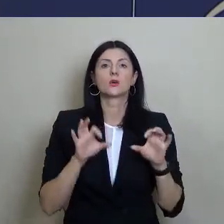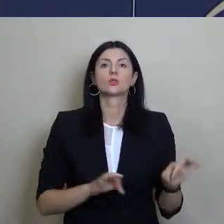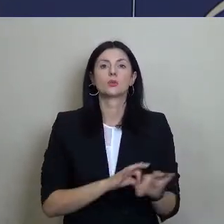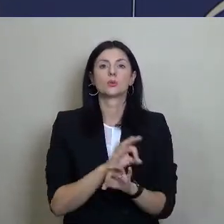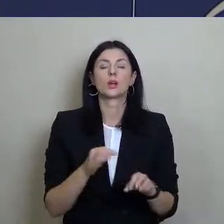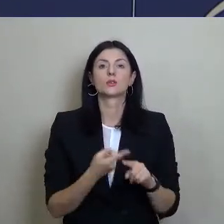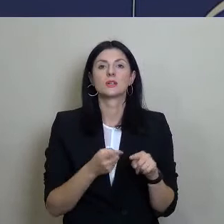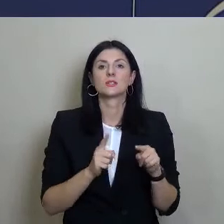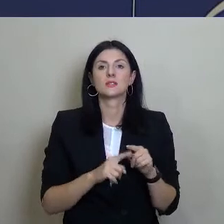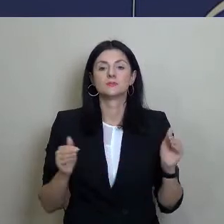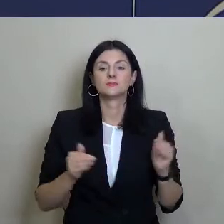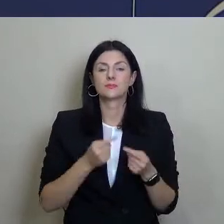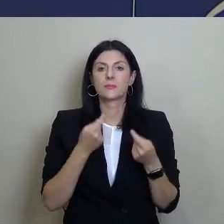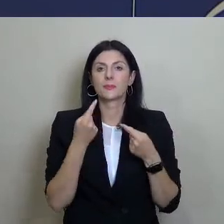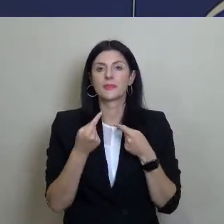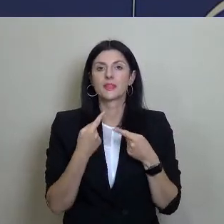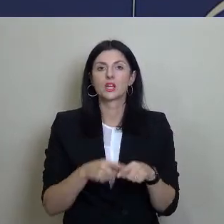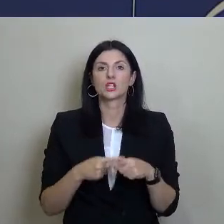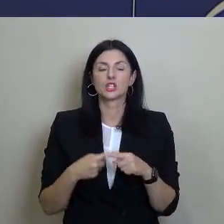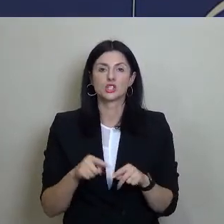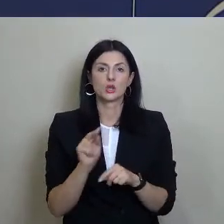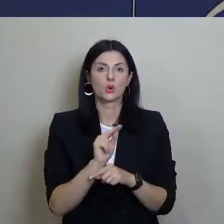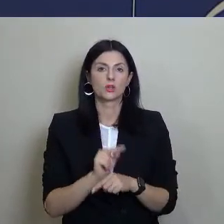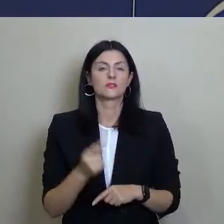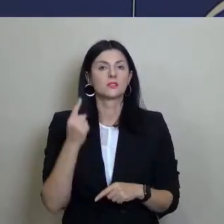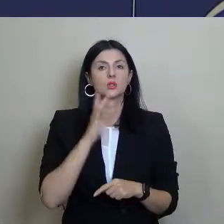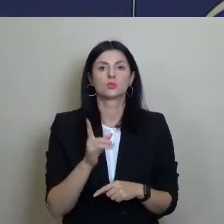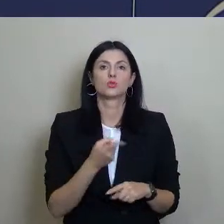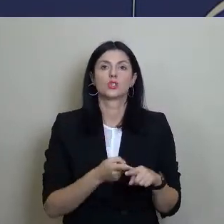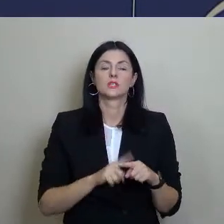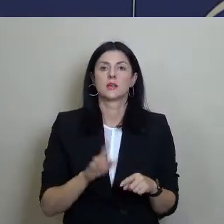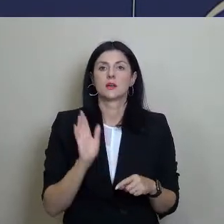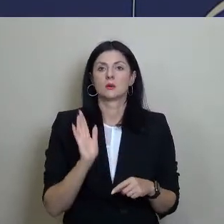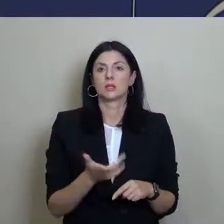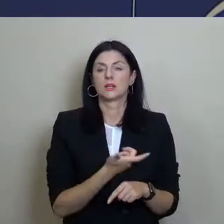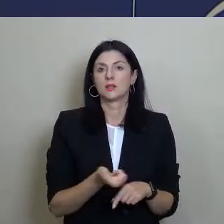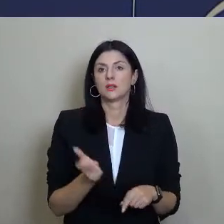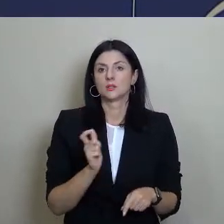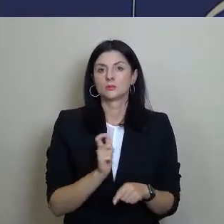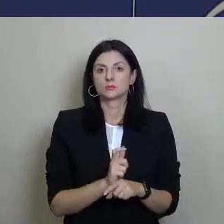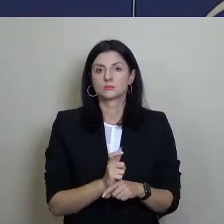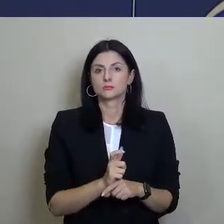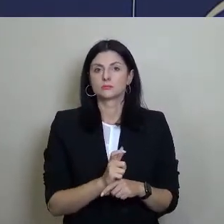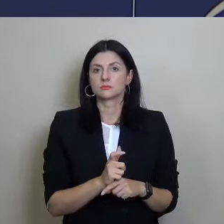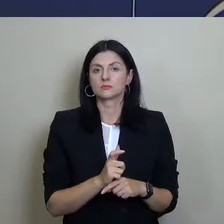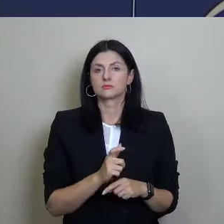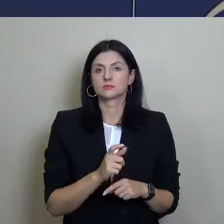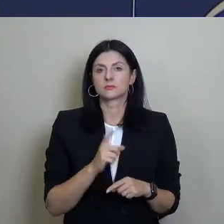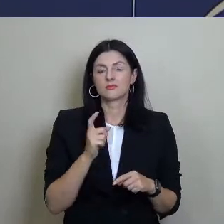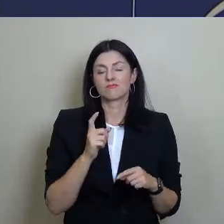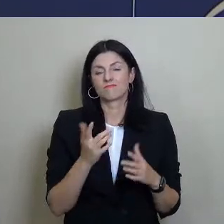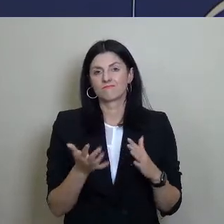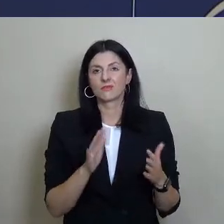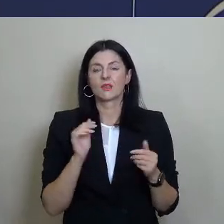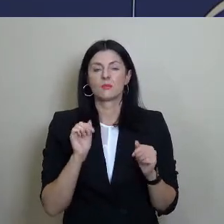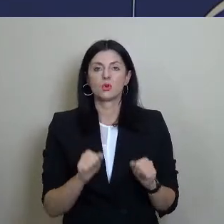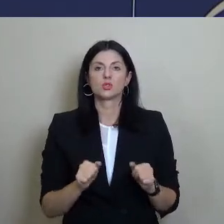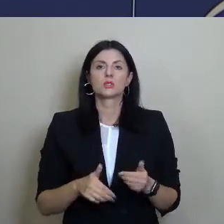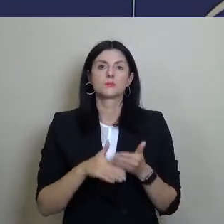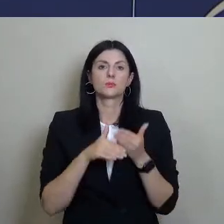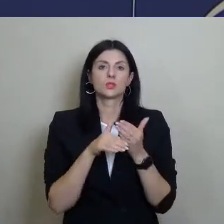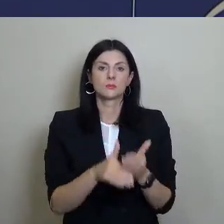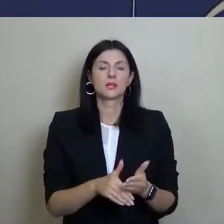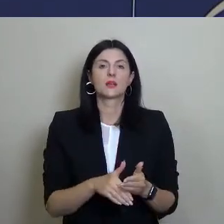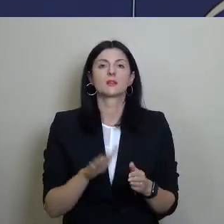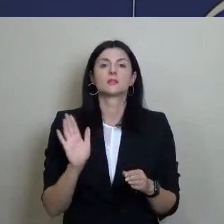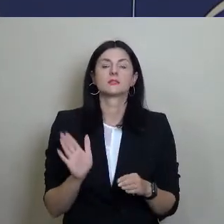standards harshly. As to technical amendments, I don't think that's going to be really critical. On the contrary, they would